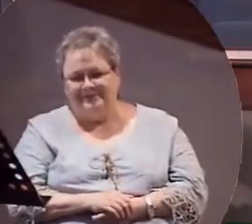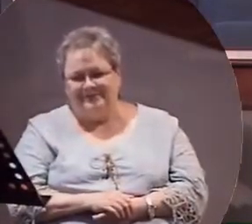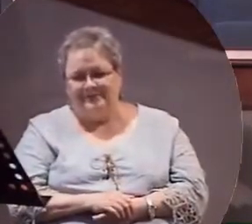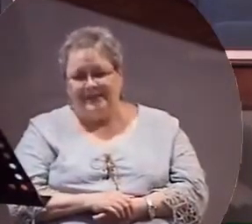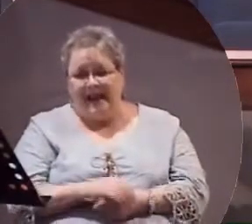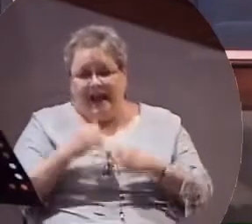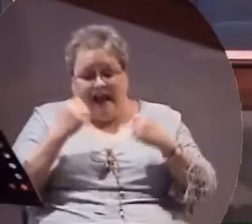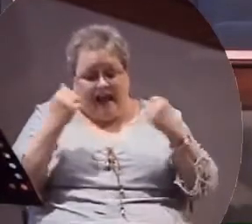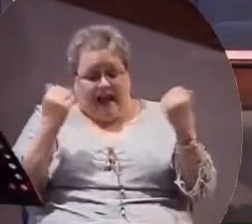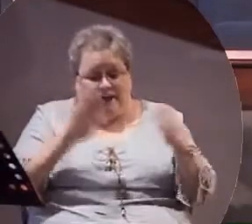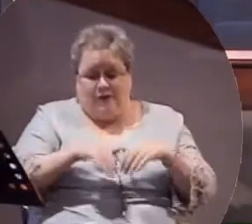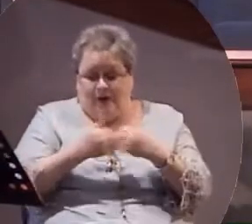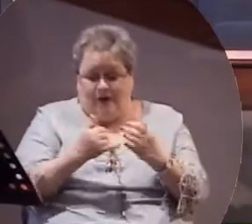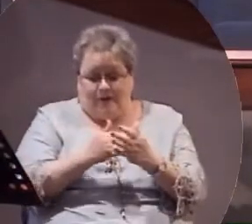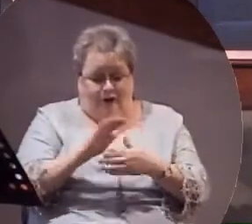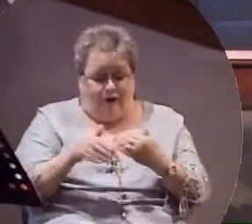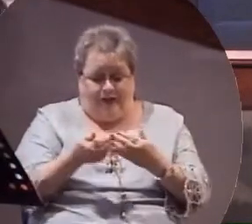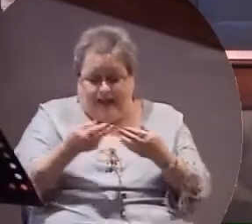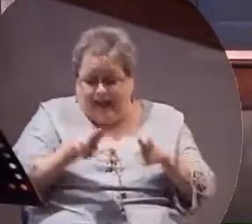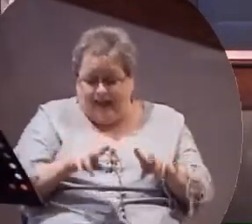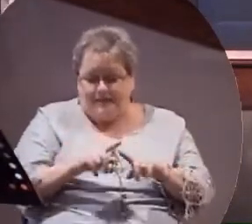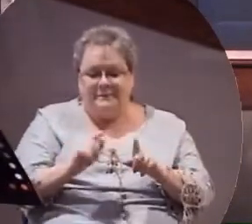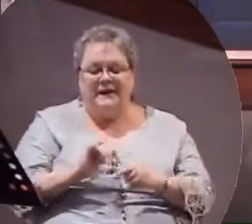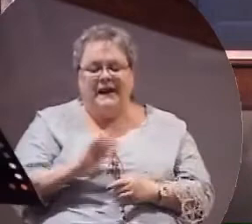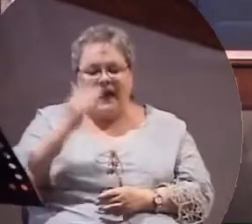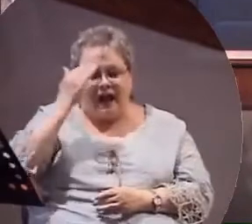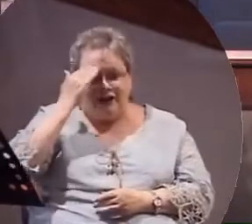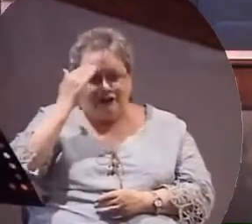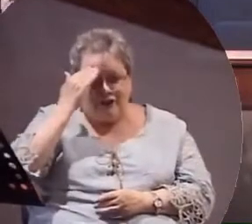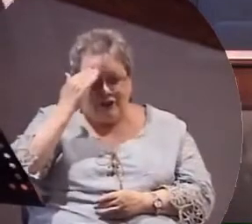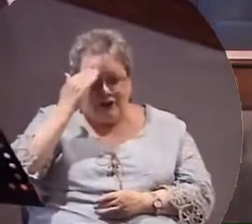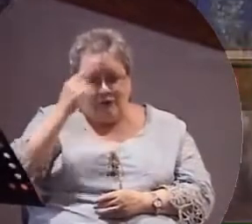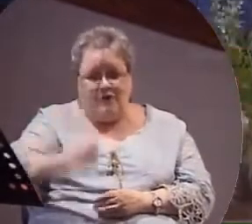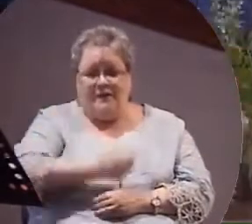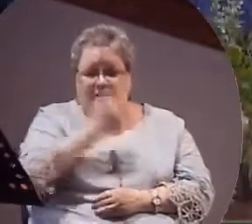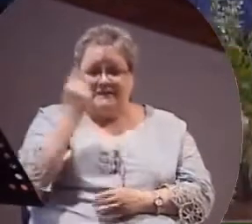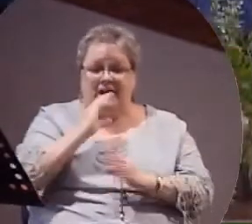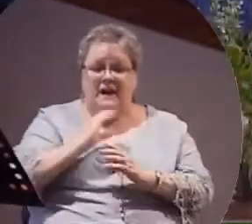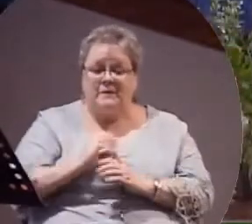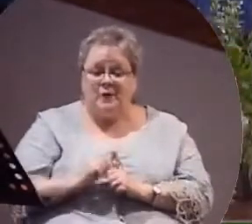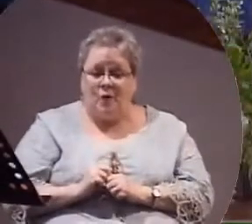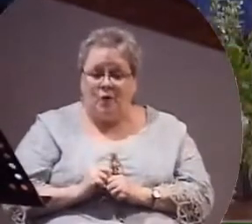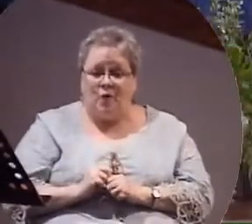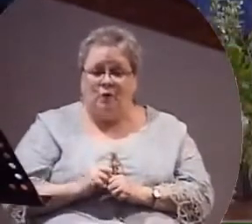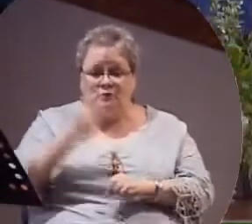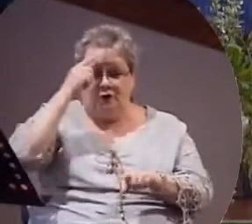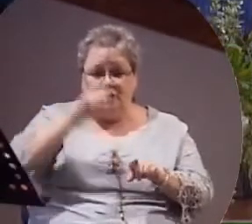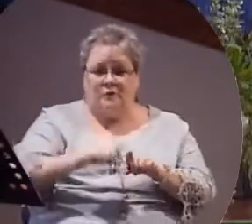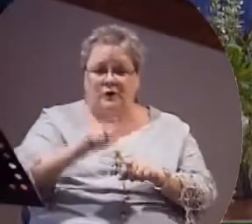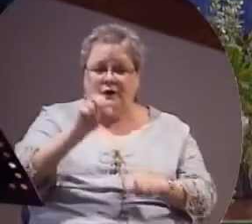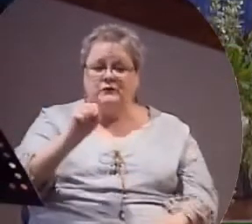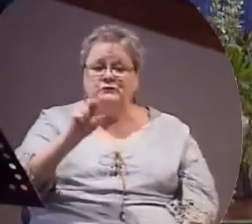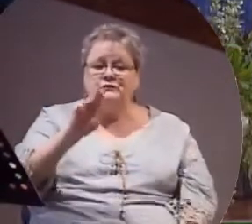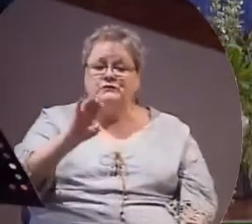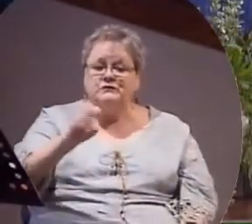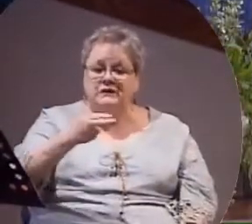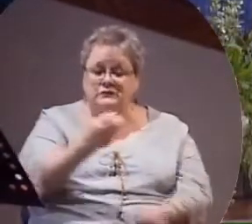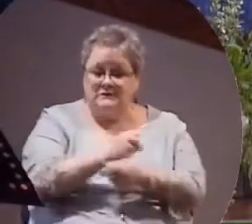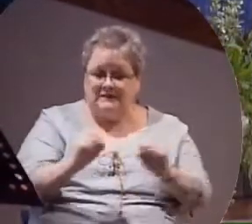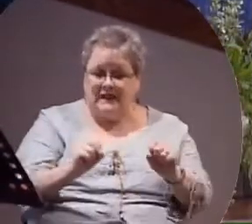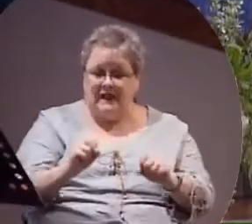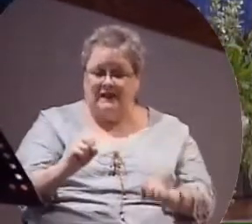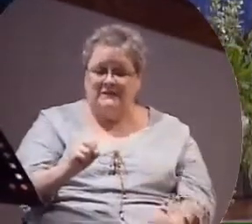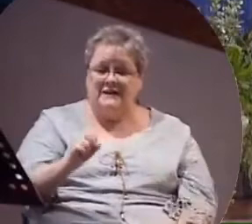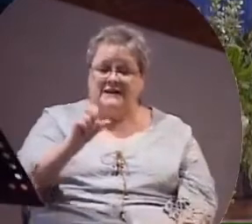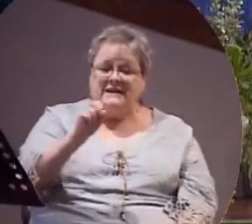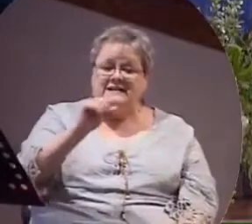I don't know how it all came to pass, but I do know this. The day old brother Such got saved, Simon Peter was doing the preaching.